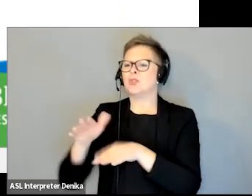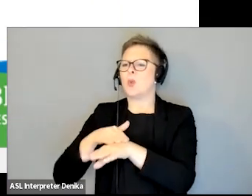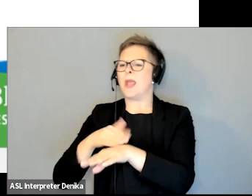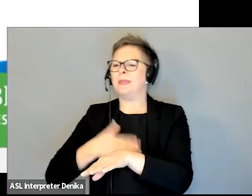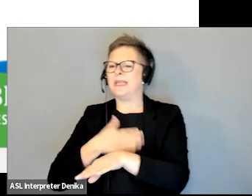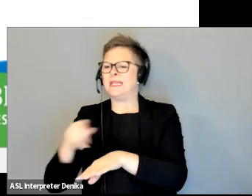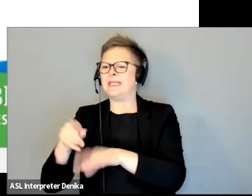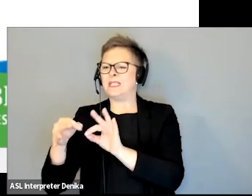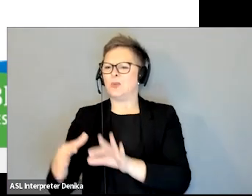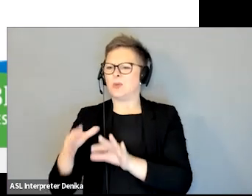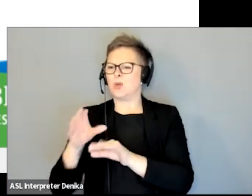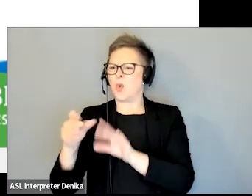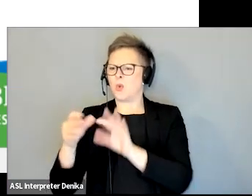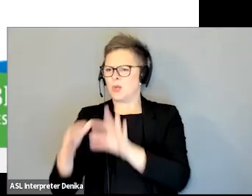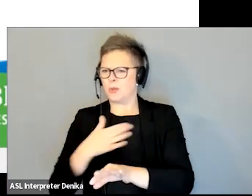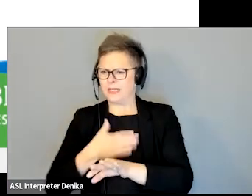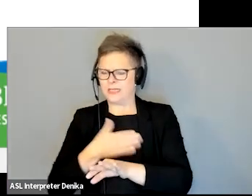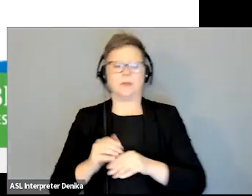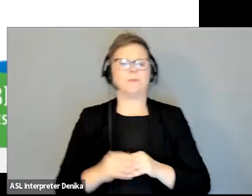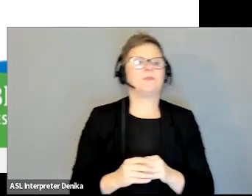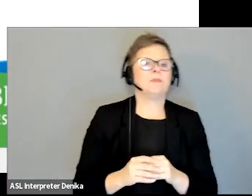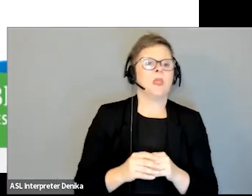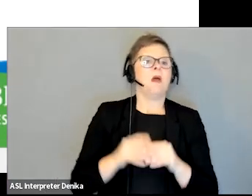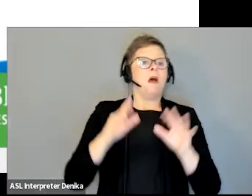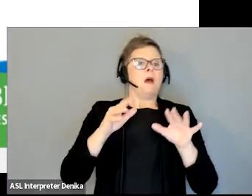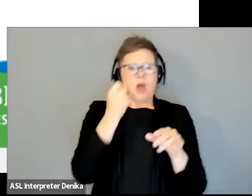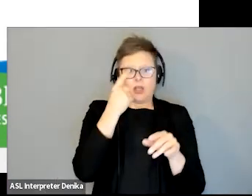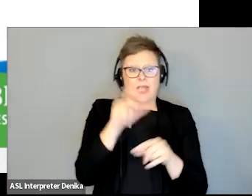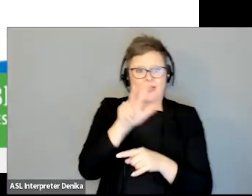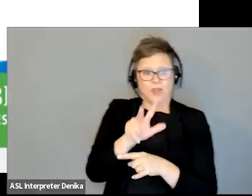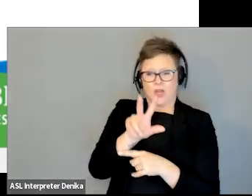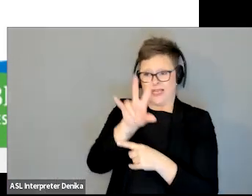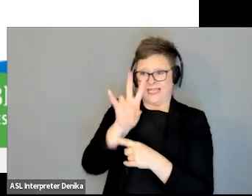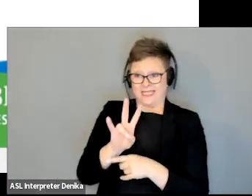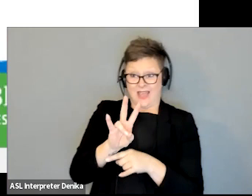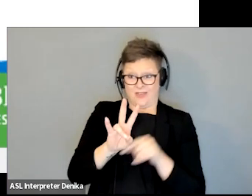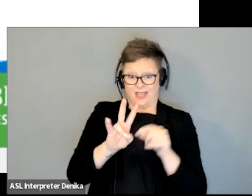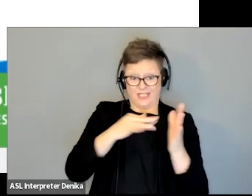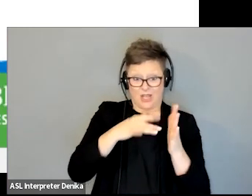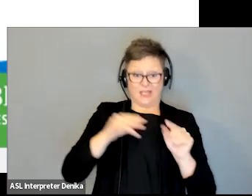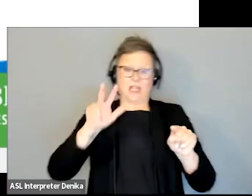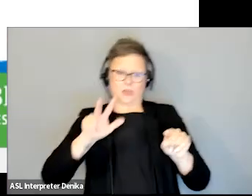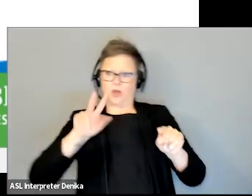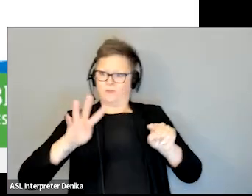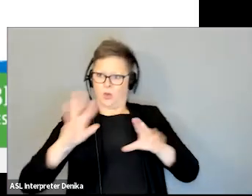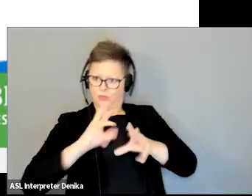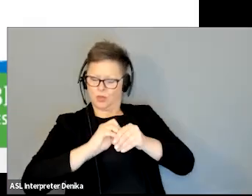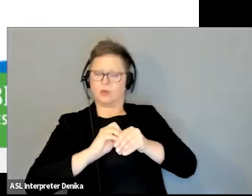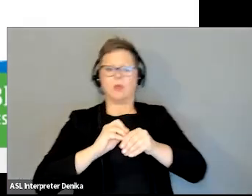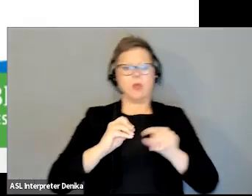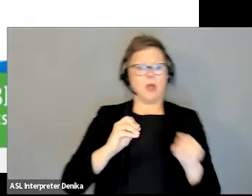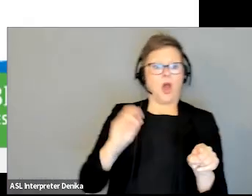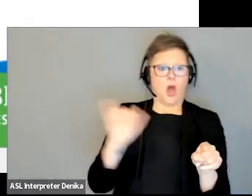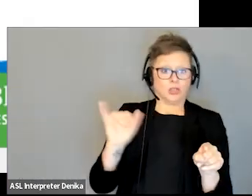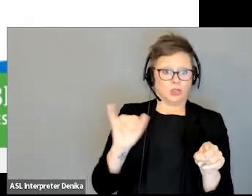So geographically, 10 different countries were represented in 34 of the included studies, and then 3 studies had a global or a multi-country